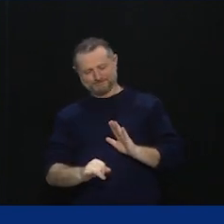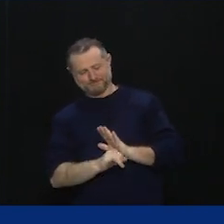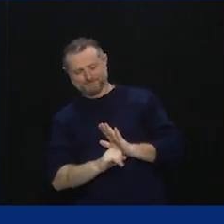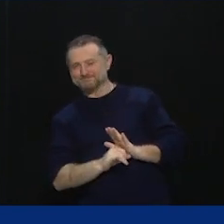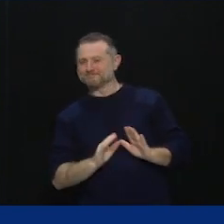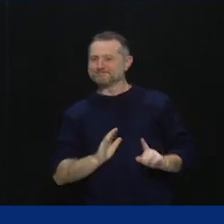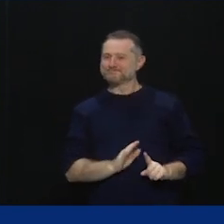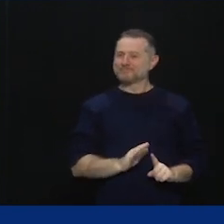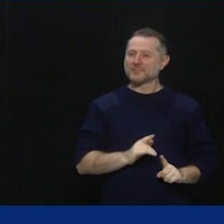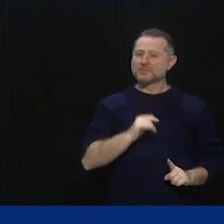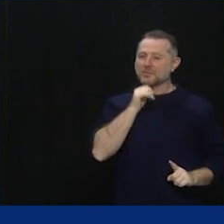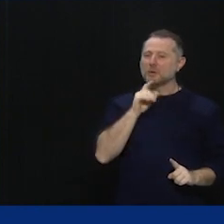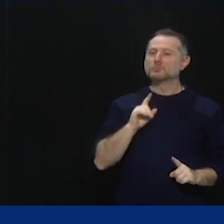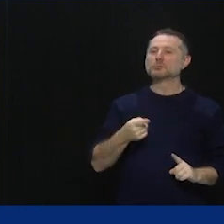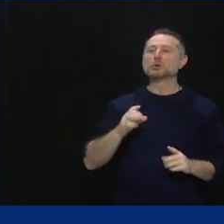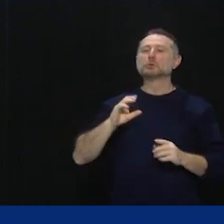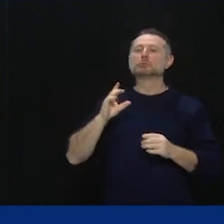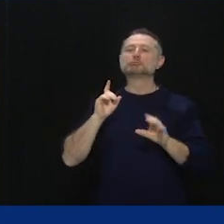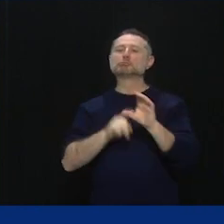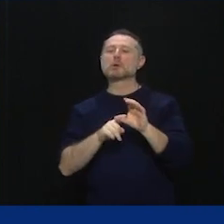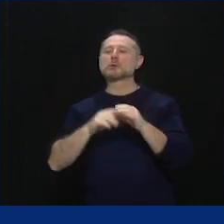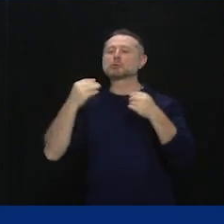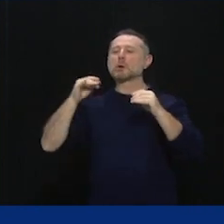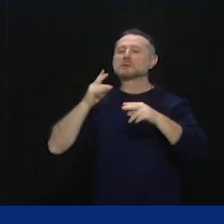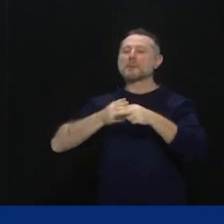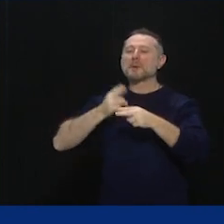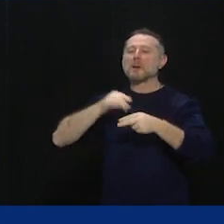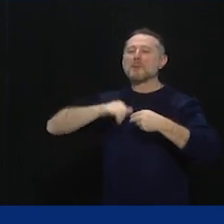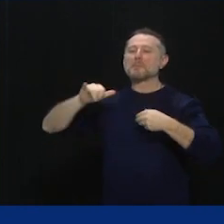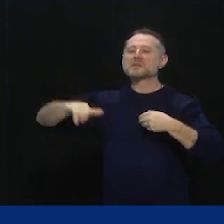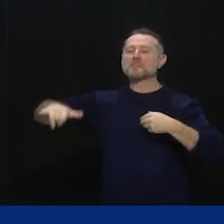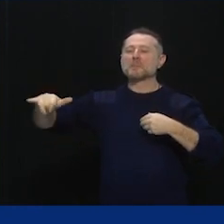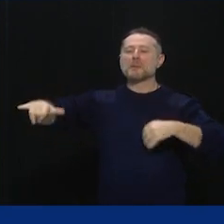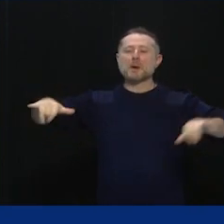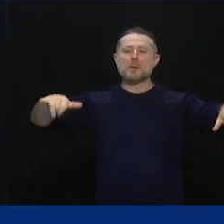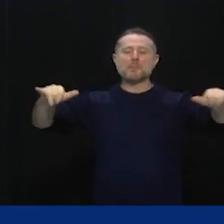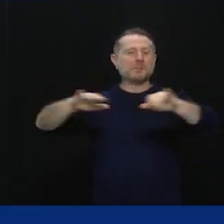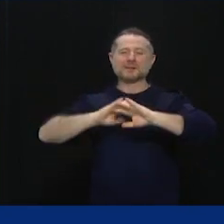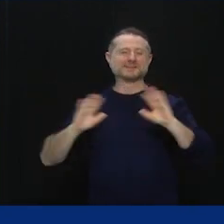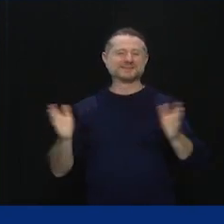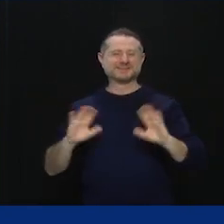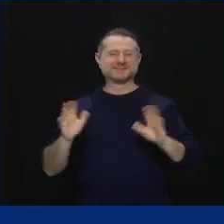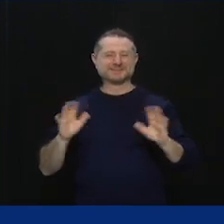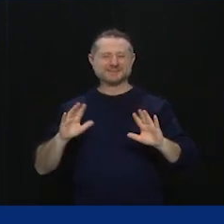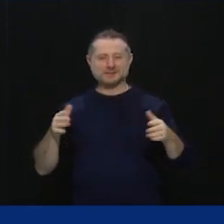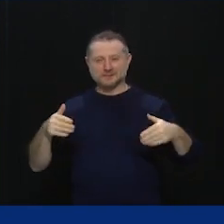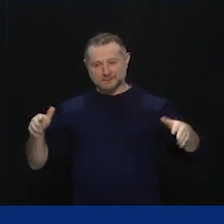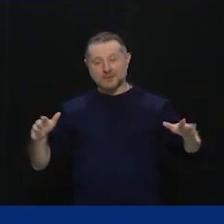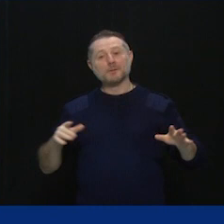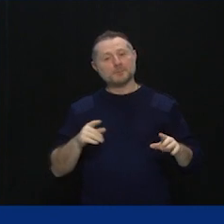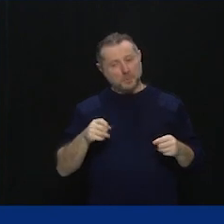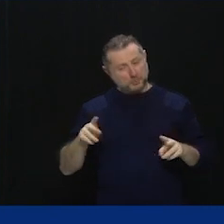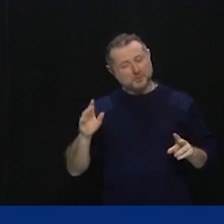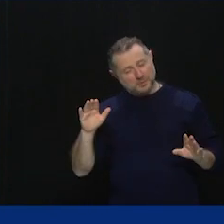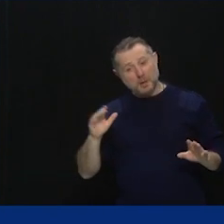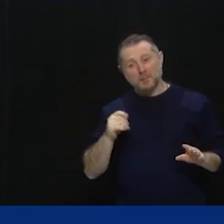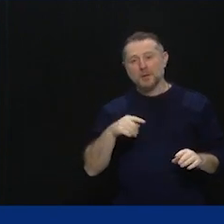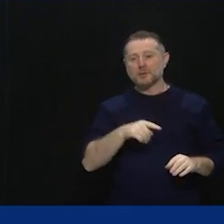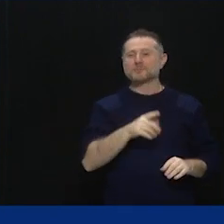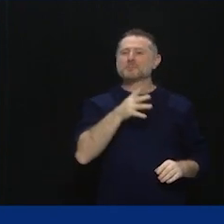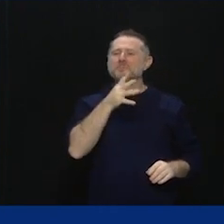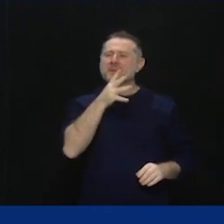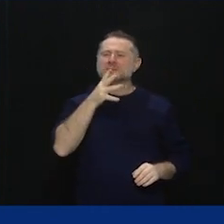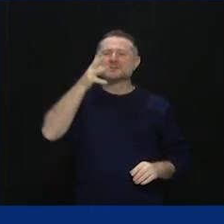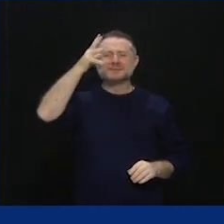chain stores in suburbia, but it's all about the identity of the mom and pop shops, the small entrepreneurs, the small restaurants that make